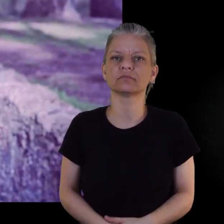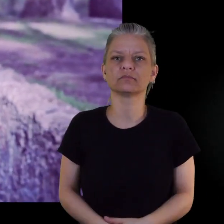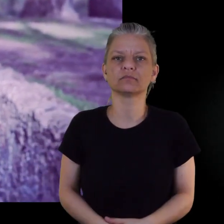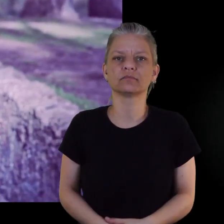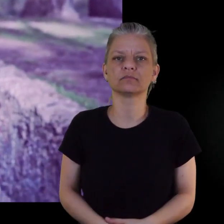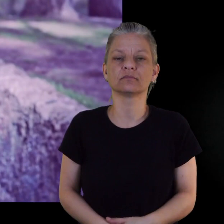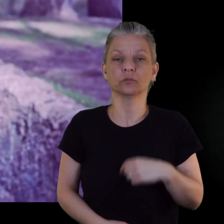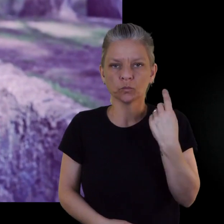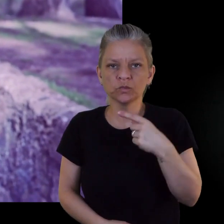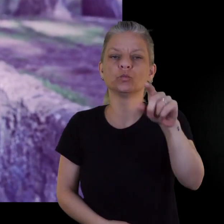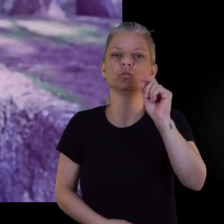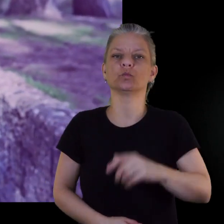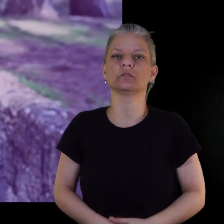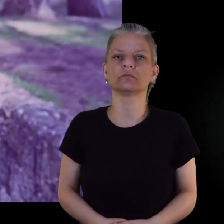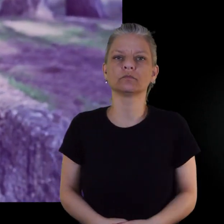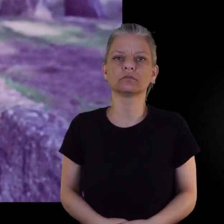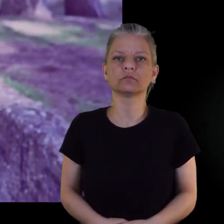We choose.